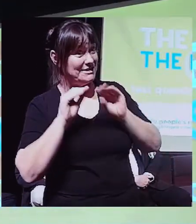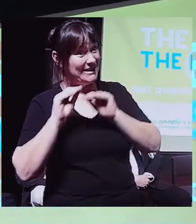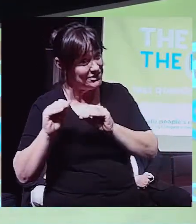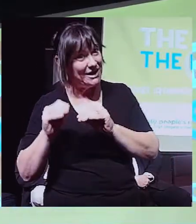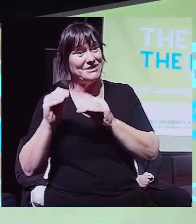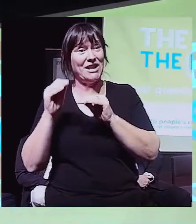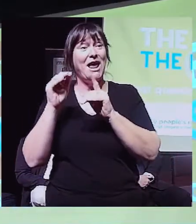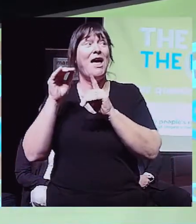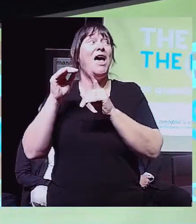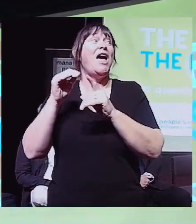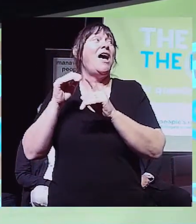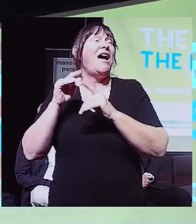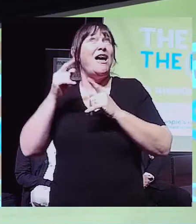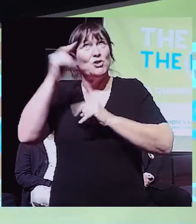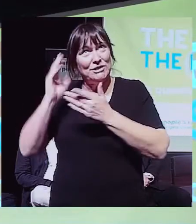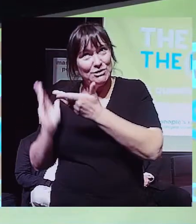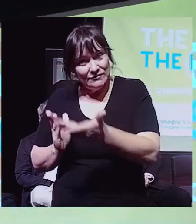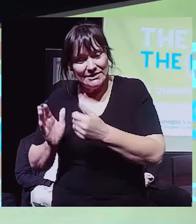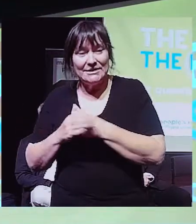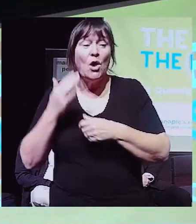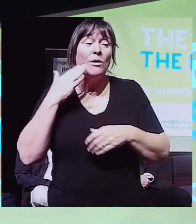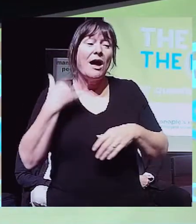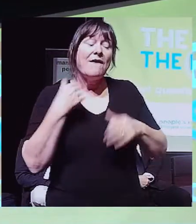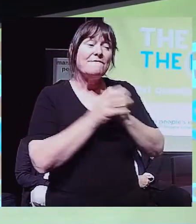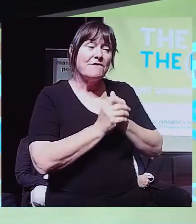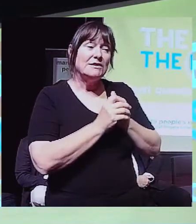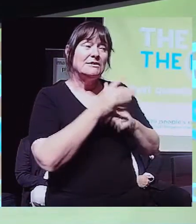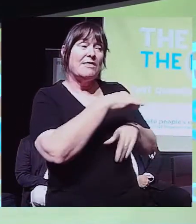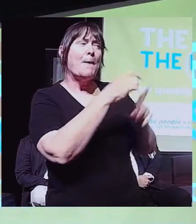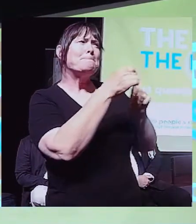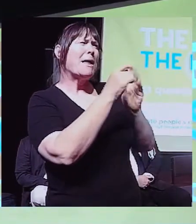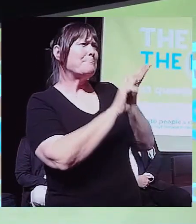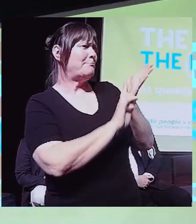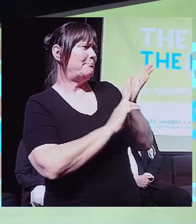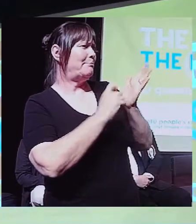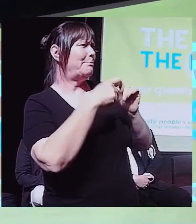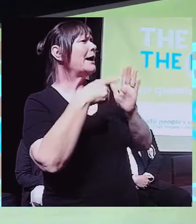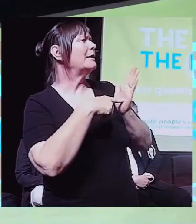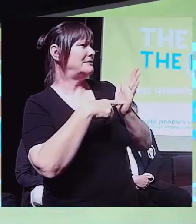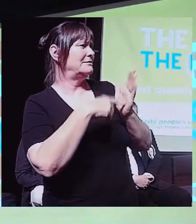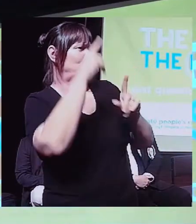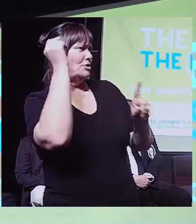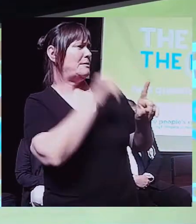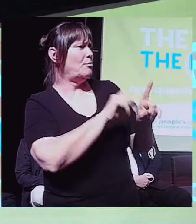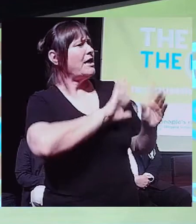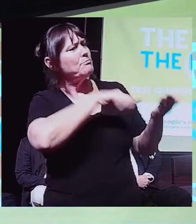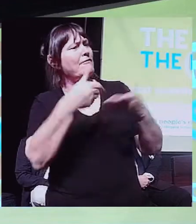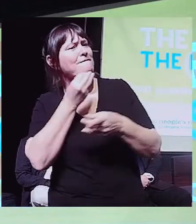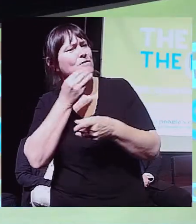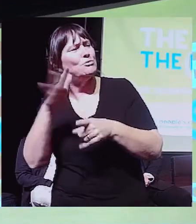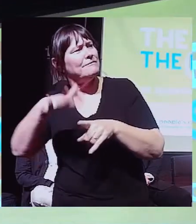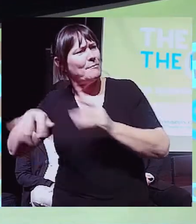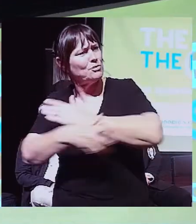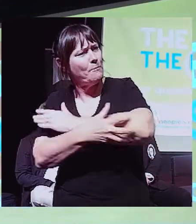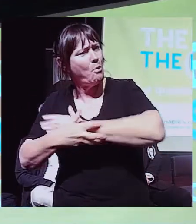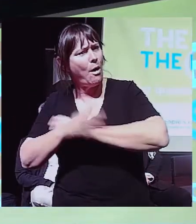access to more support which they need. Because when I have friends of mine who are Plunket nurses who say to me, William, I take canned food in, I take rice, I take